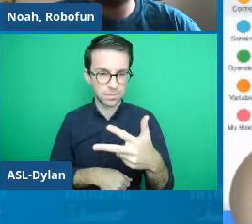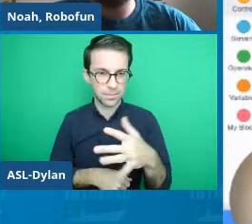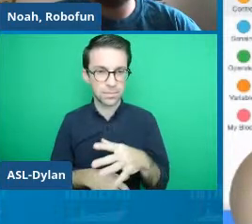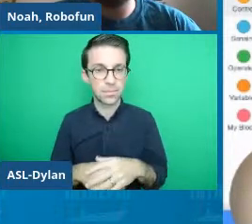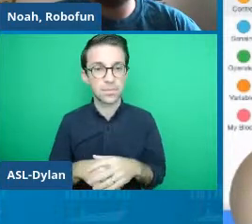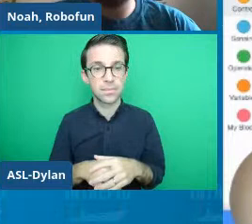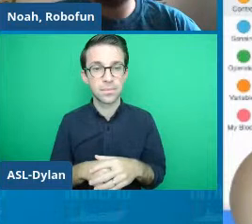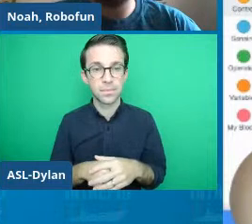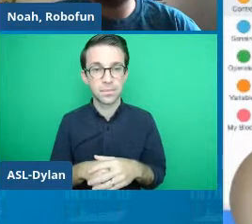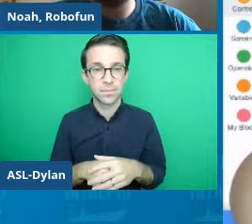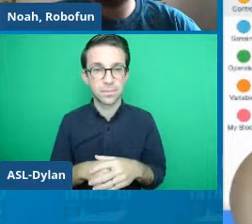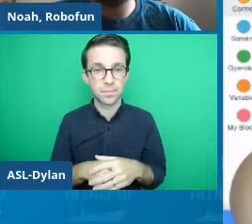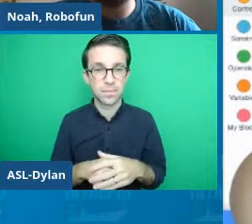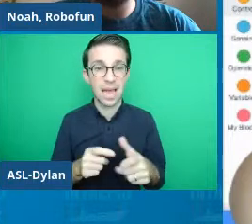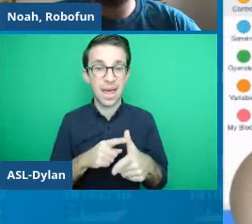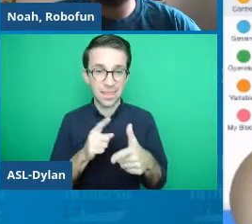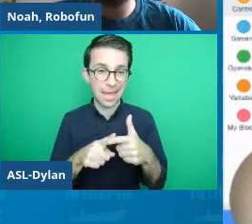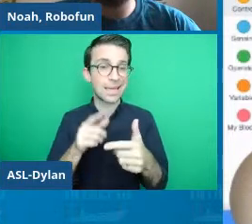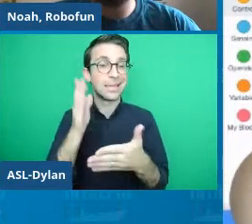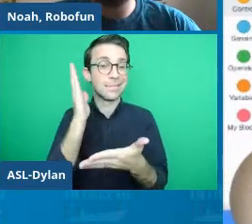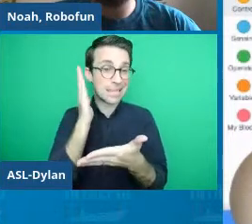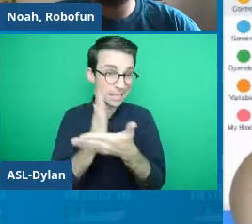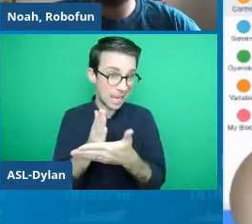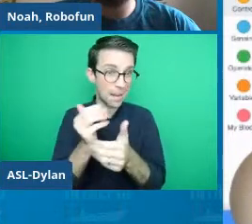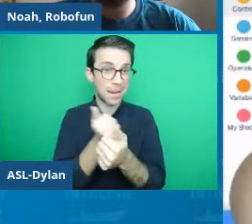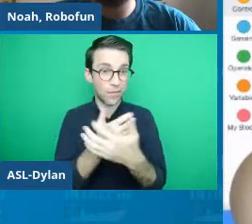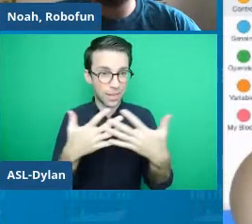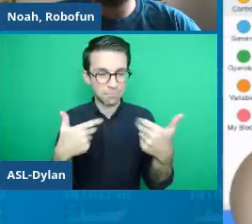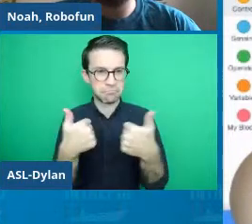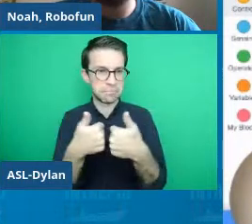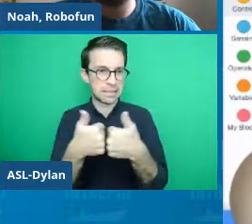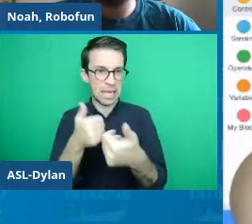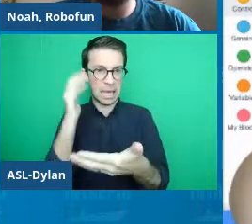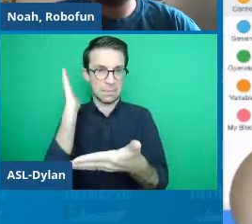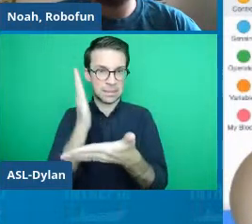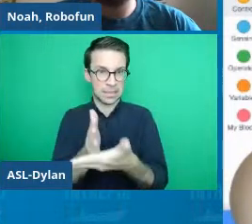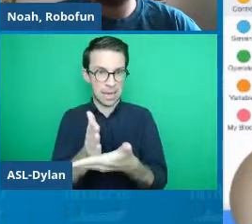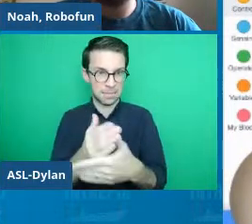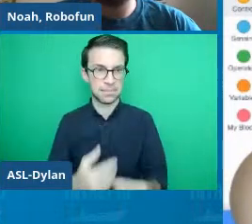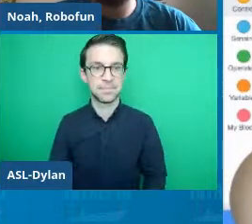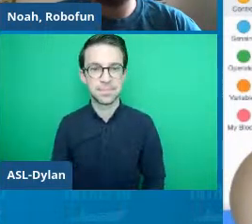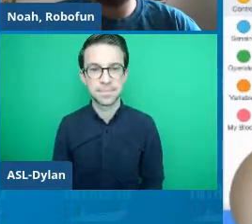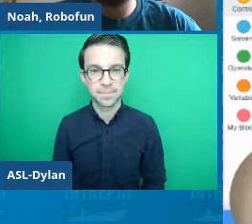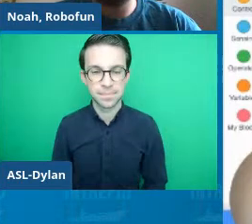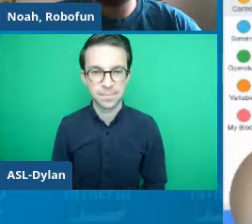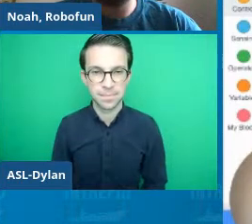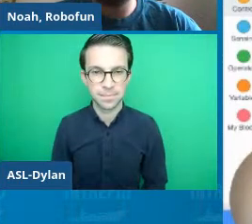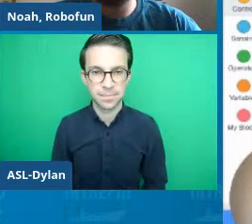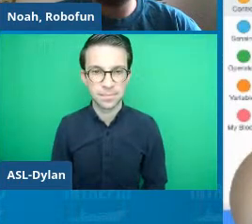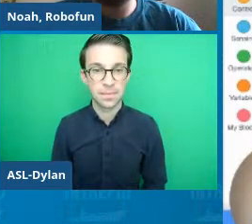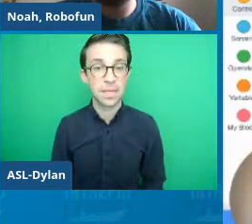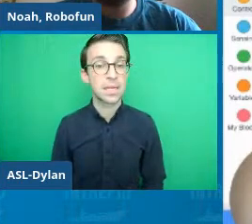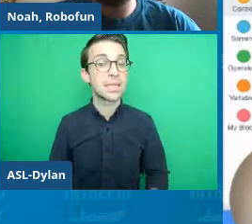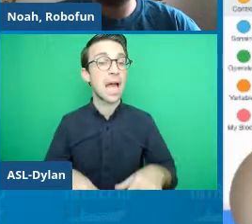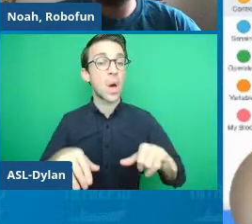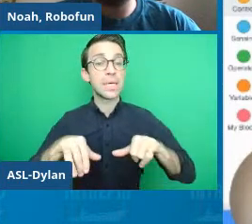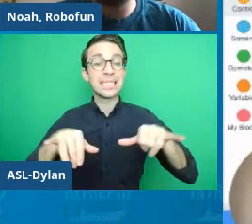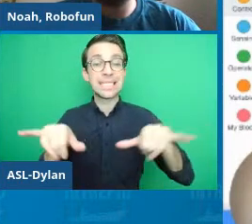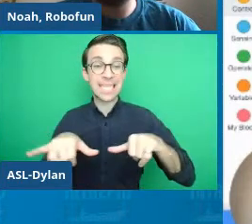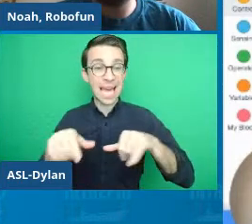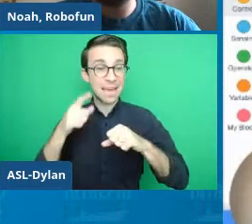I want to just stop everything. I want to stop all of it if that happens. And then the same thing with my bad